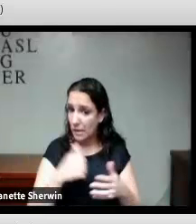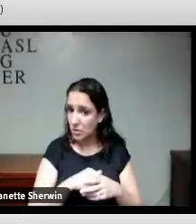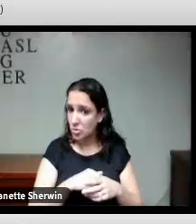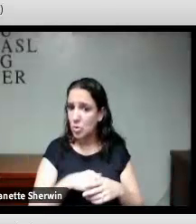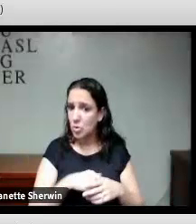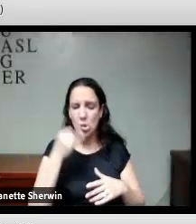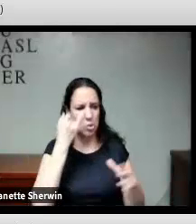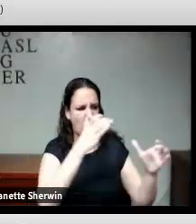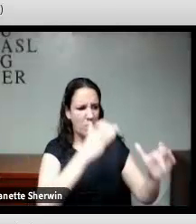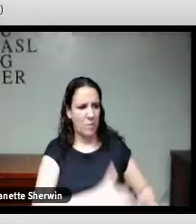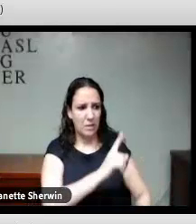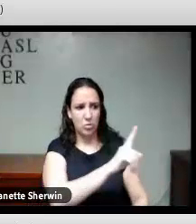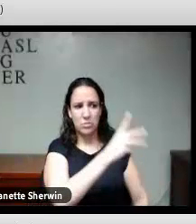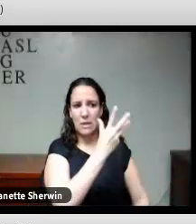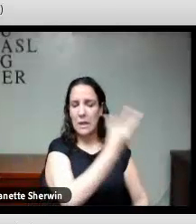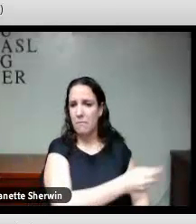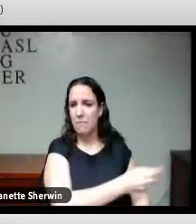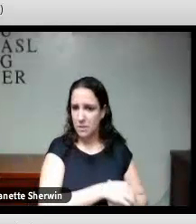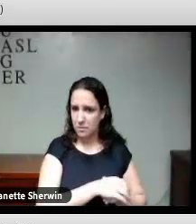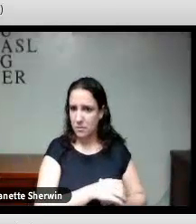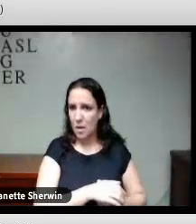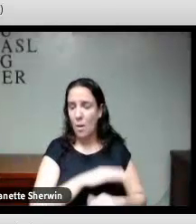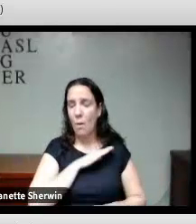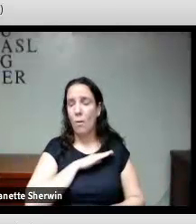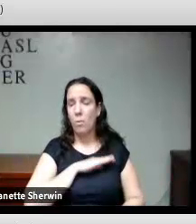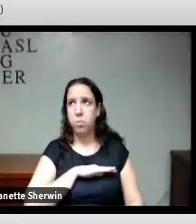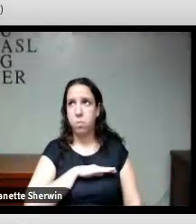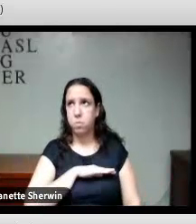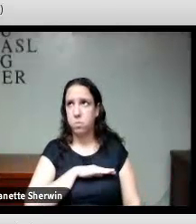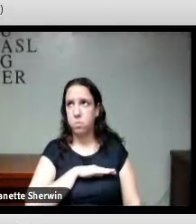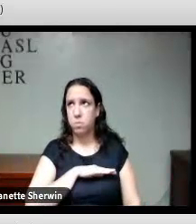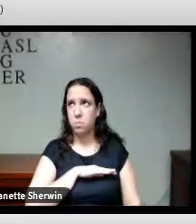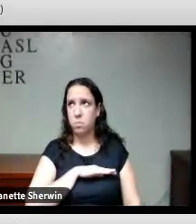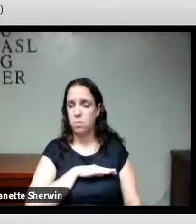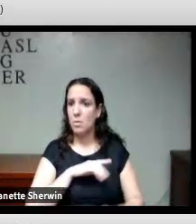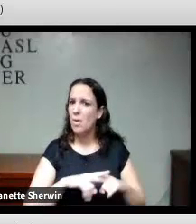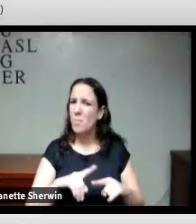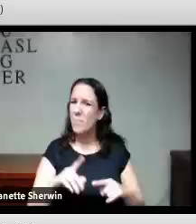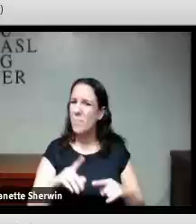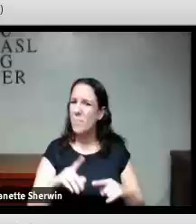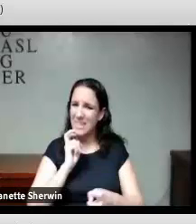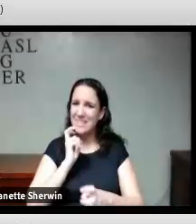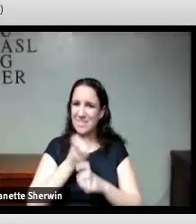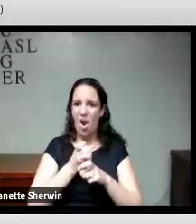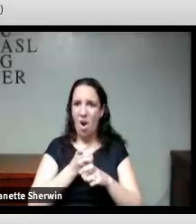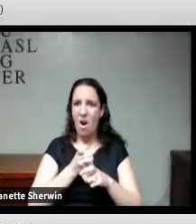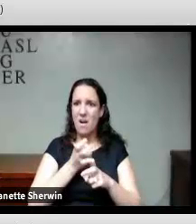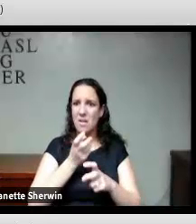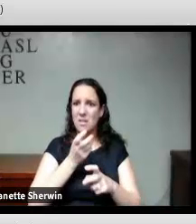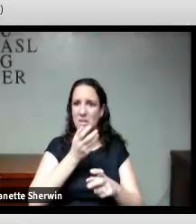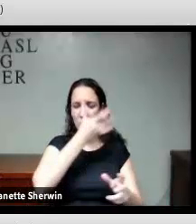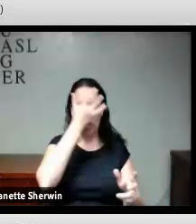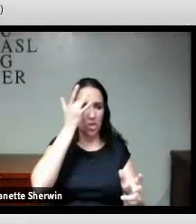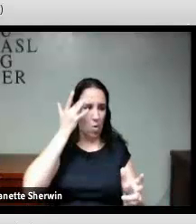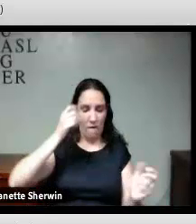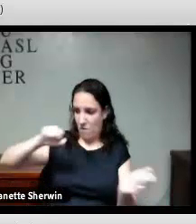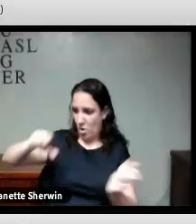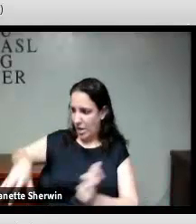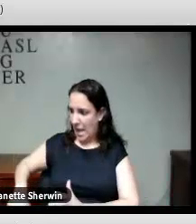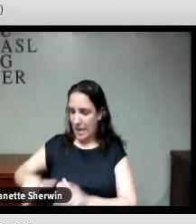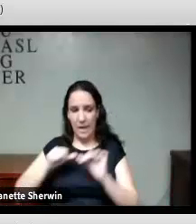has left. Whew, that's good. But it's so hard to shake that off, isn't it? So if we can address